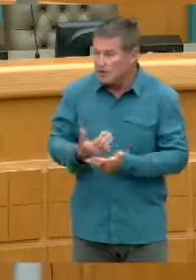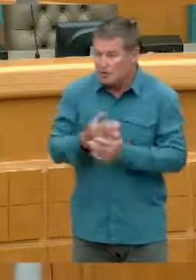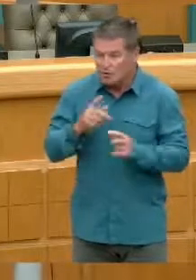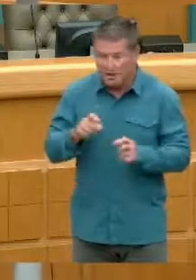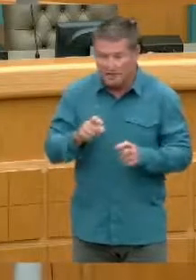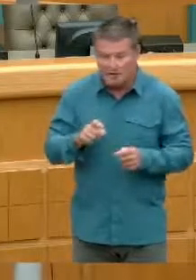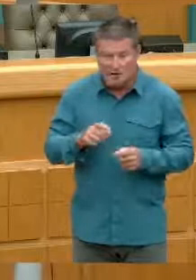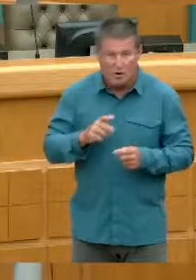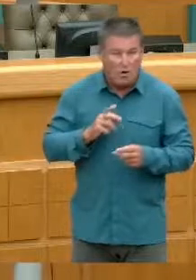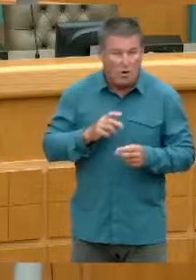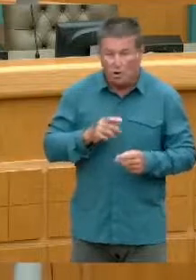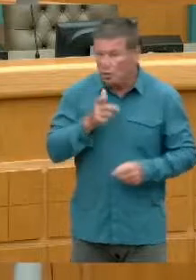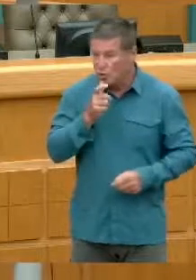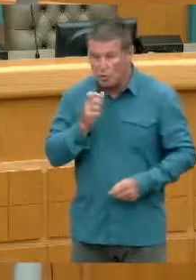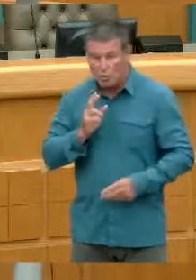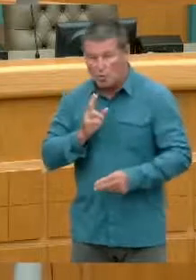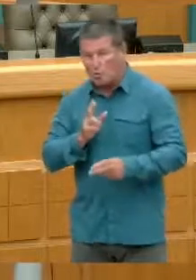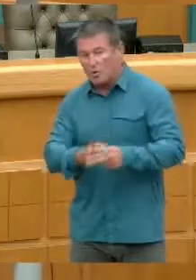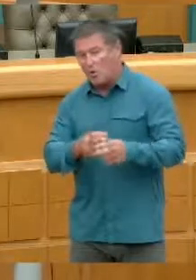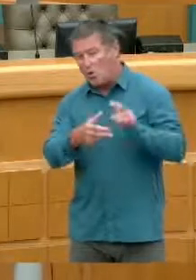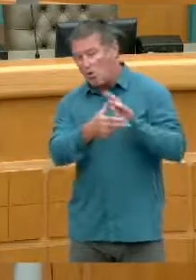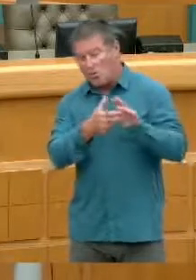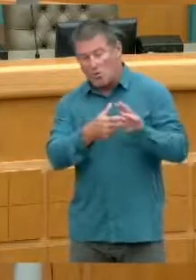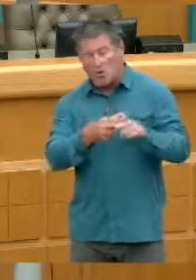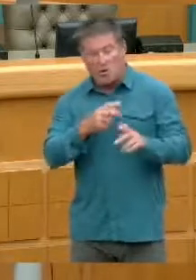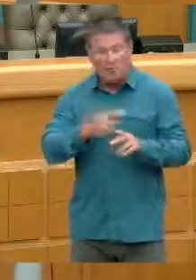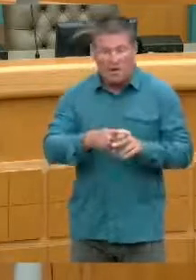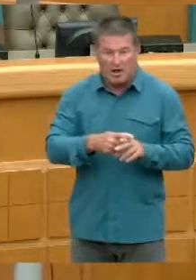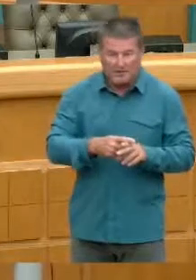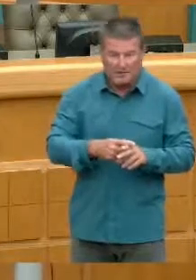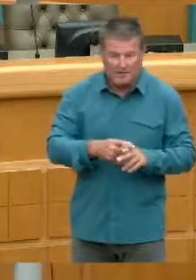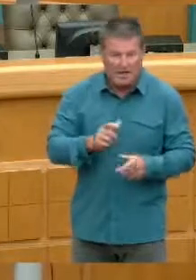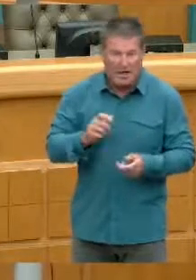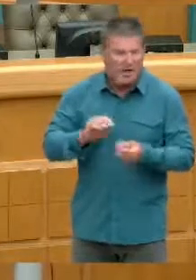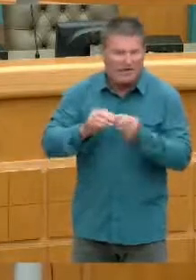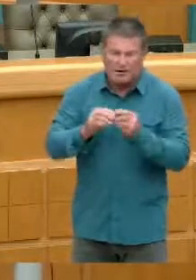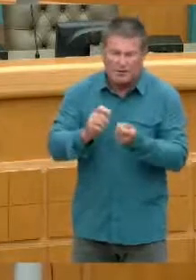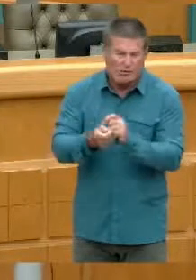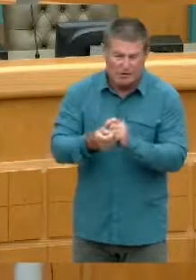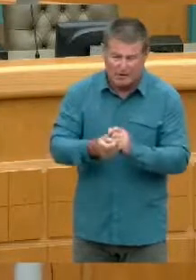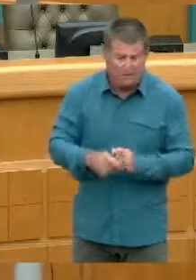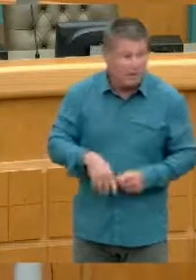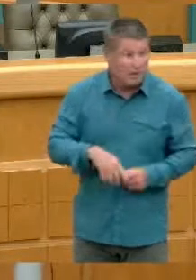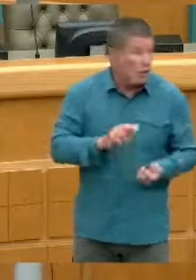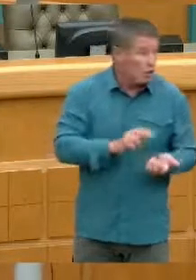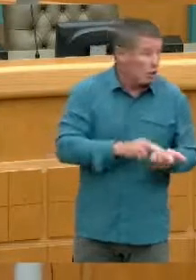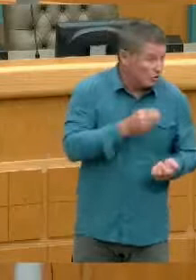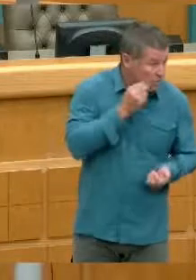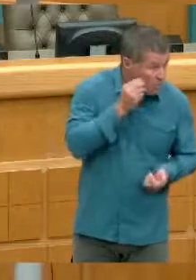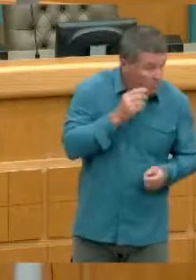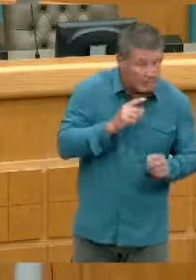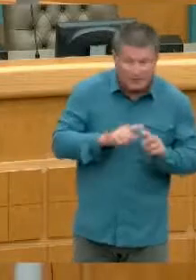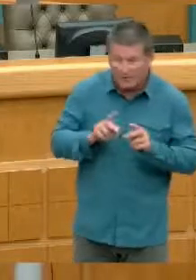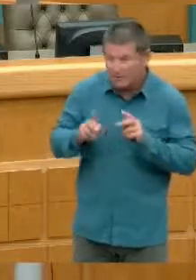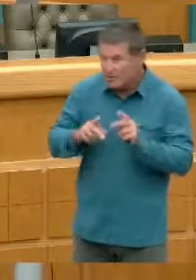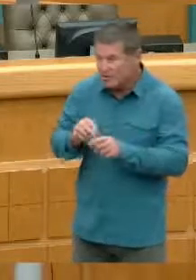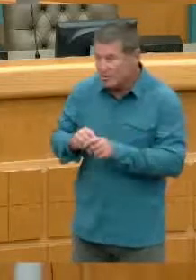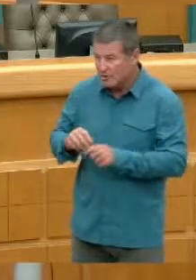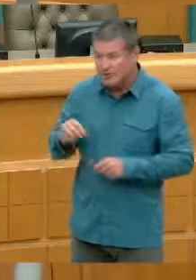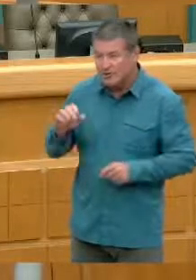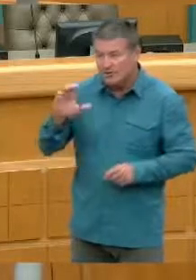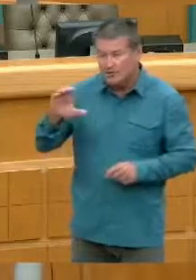more tests, as we test nursing homes, as we test different people in the Coastal Bend